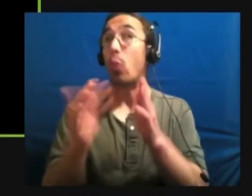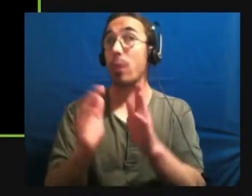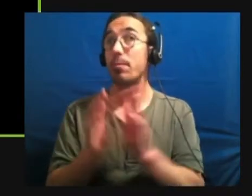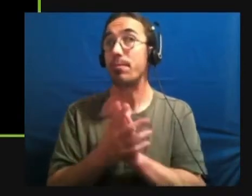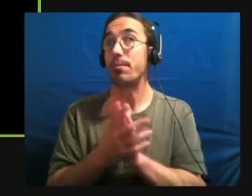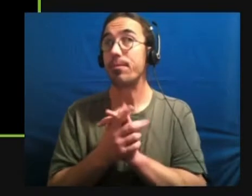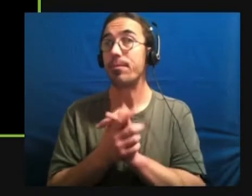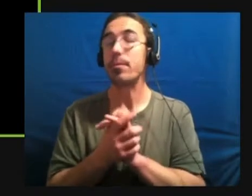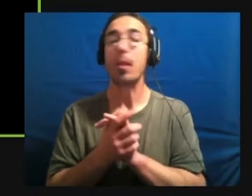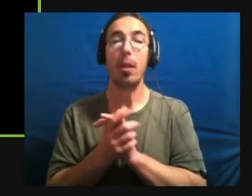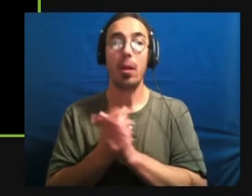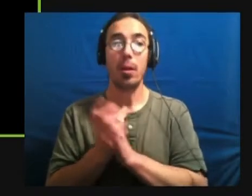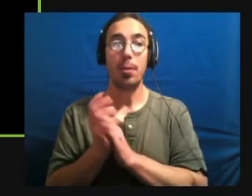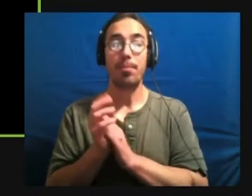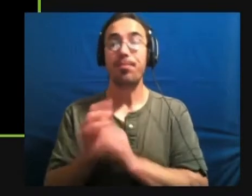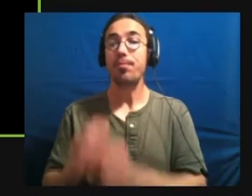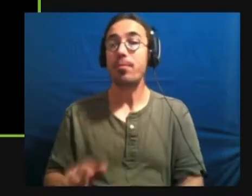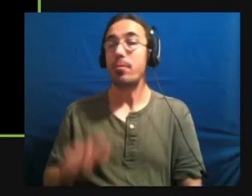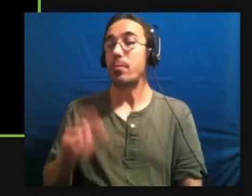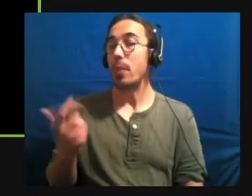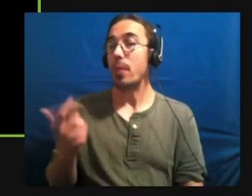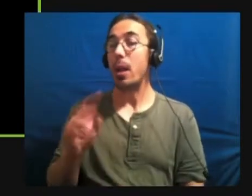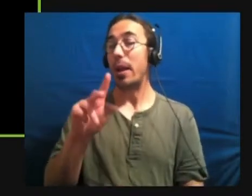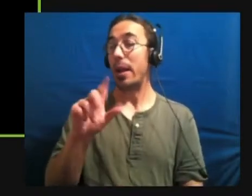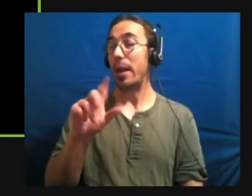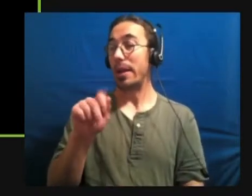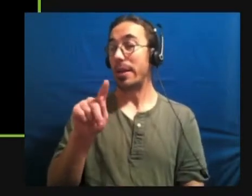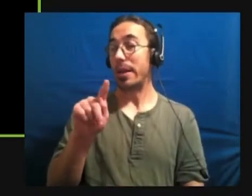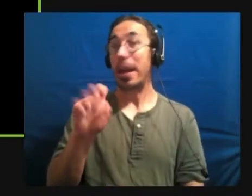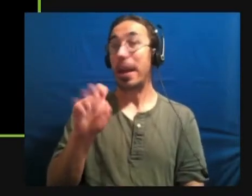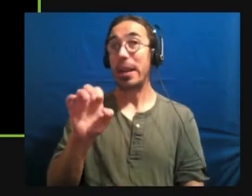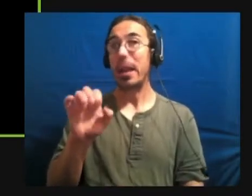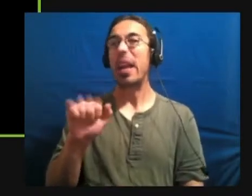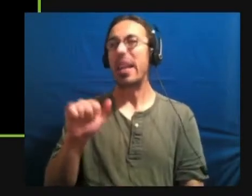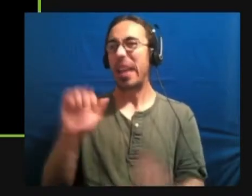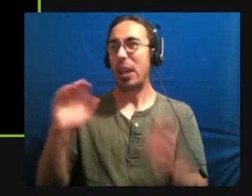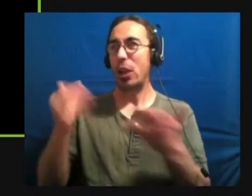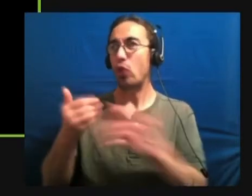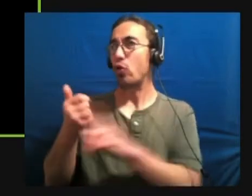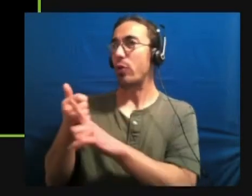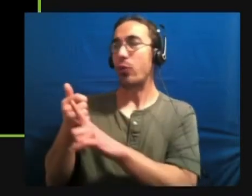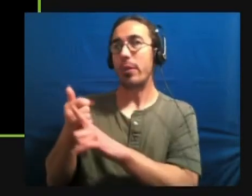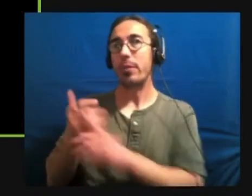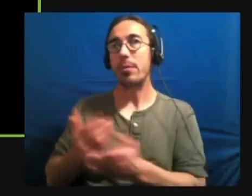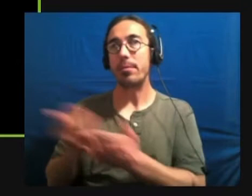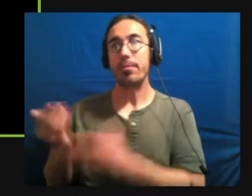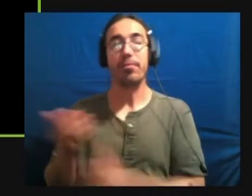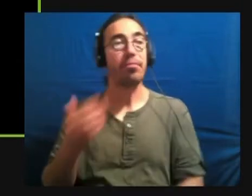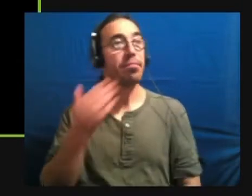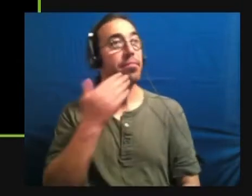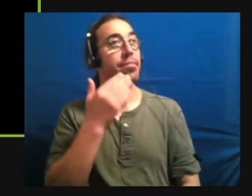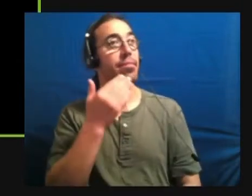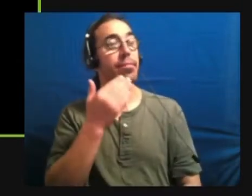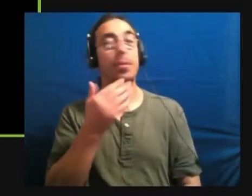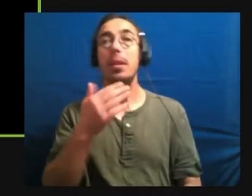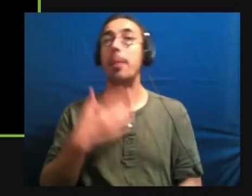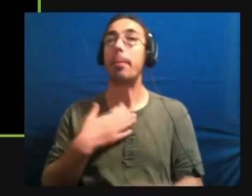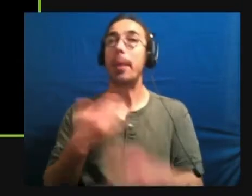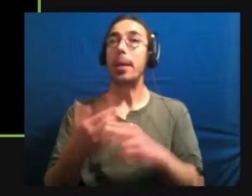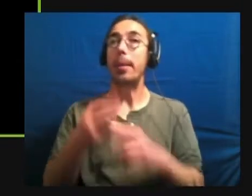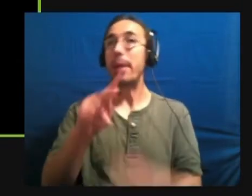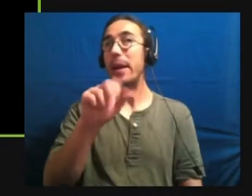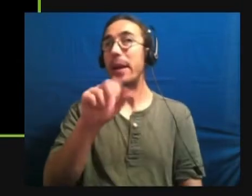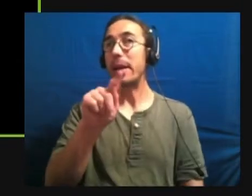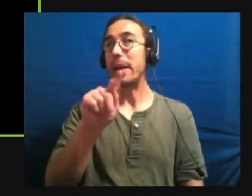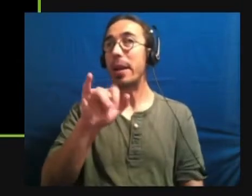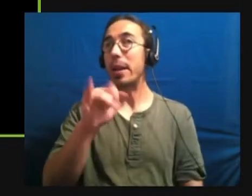And I will turn it over to Kate to introduce herself. Thanks, Tara. My name's Kate Jones. I'm a